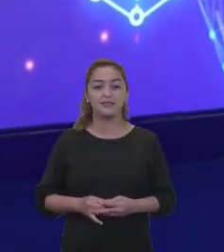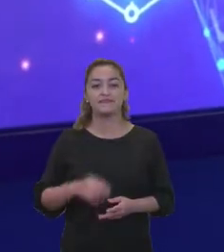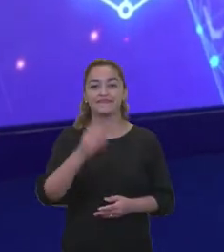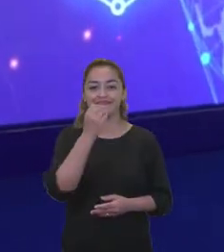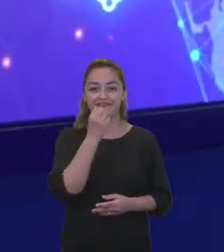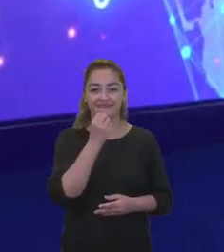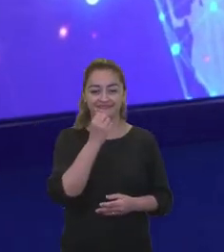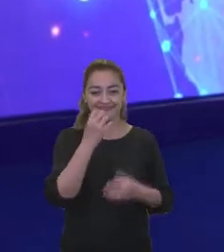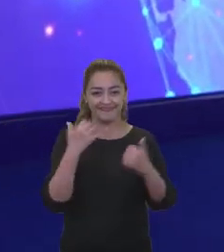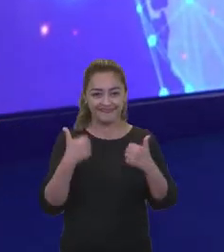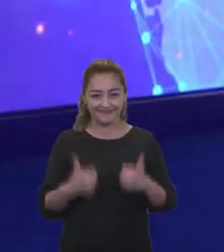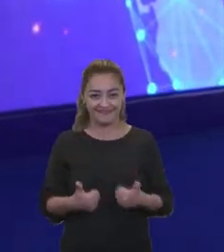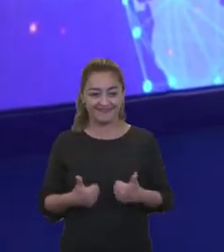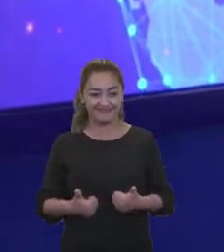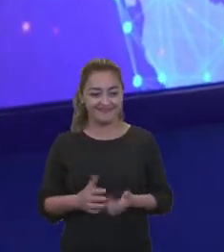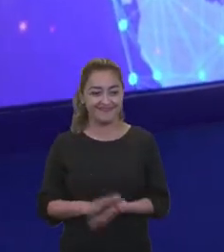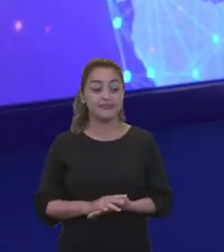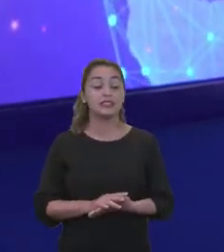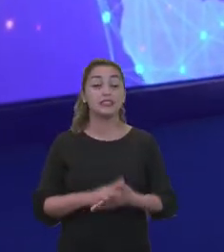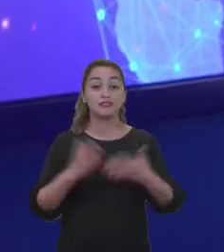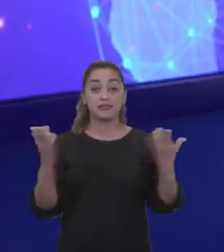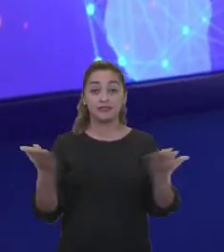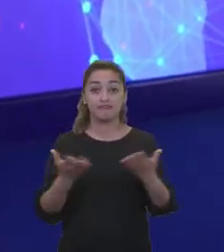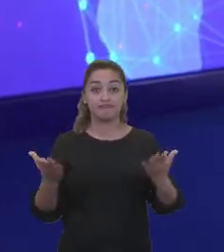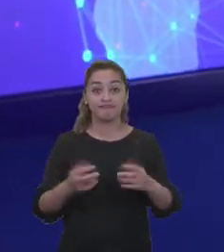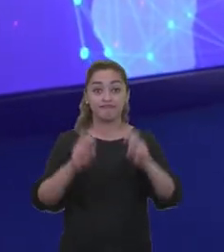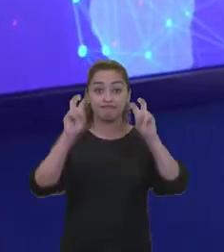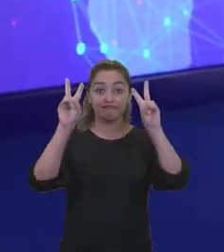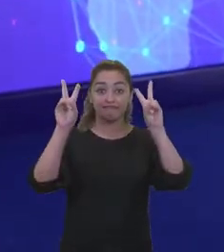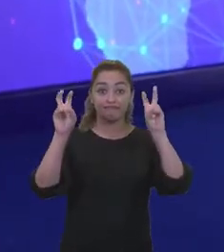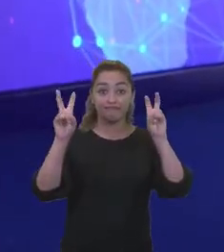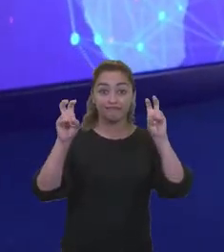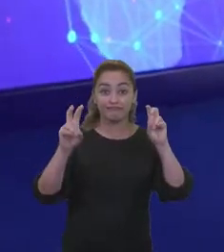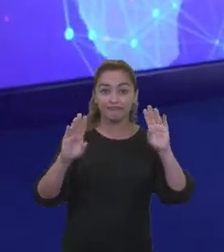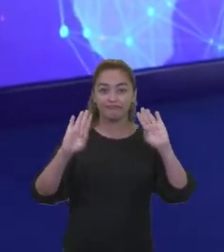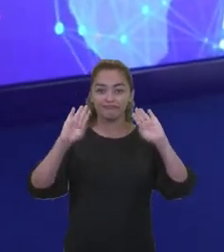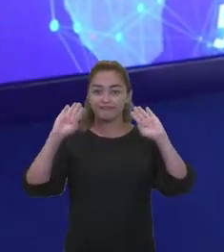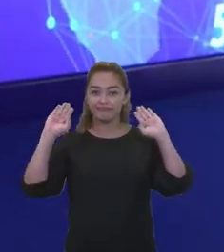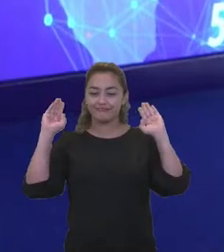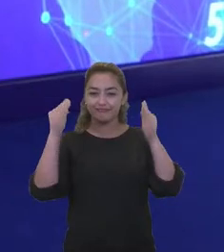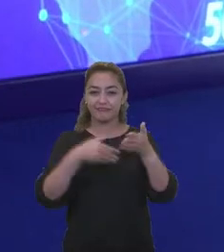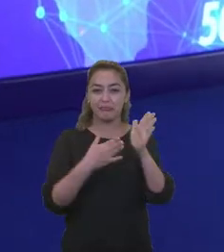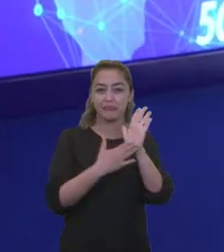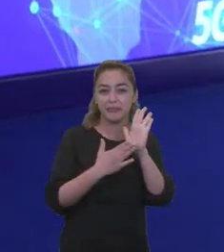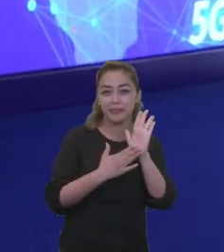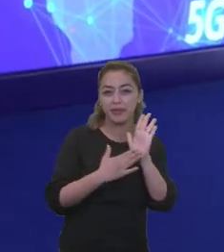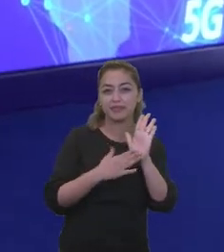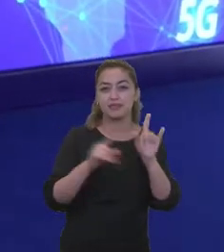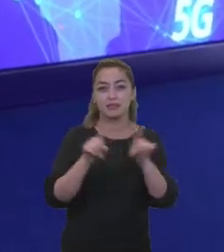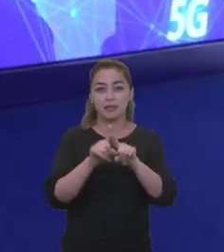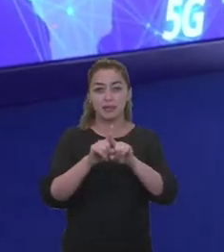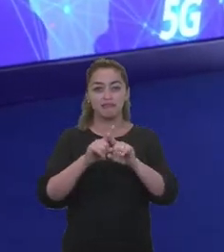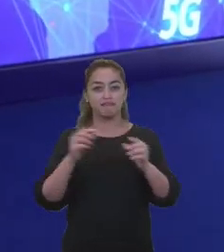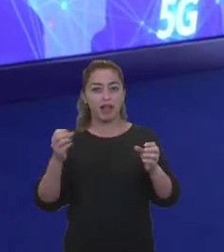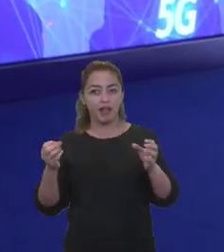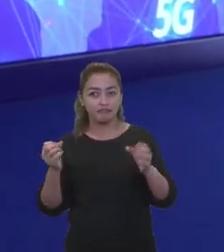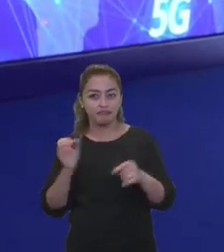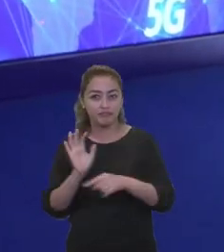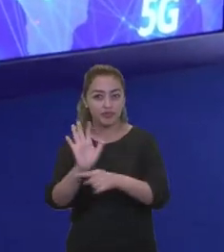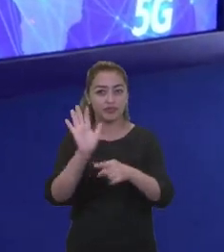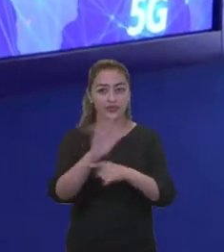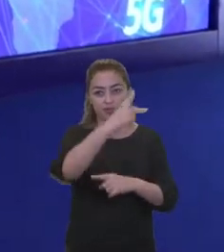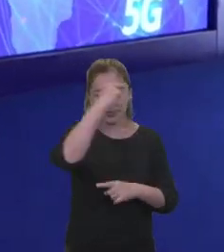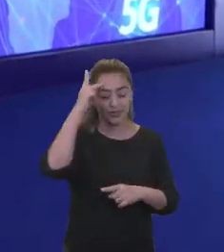Bom, e falando so, de propósito, talking about intention, about generating and